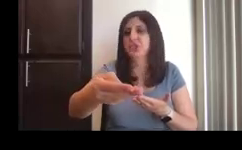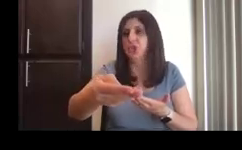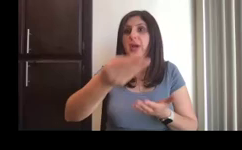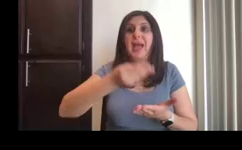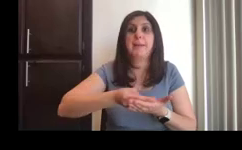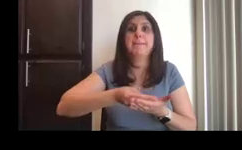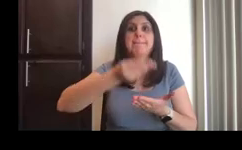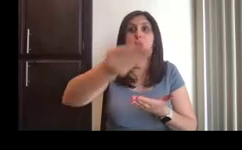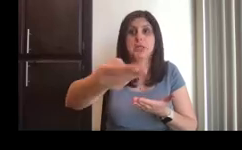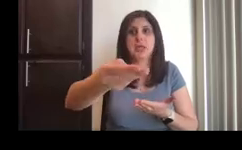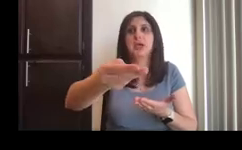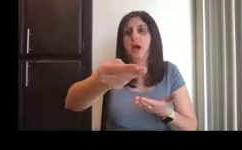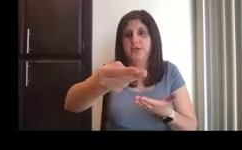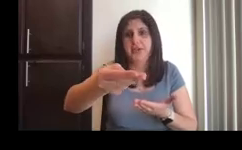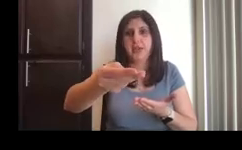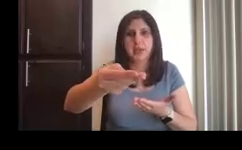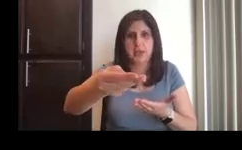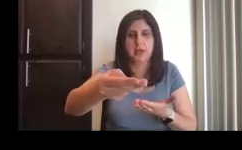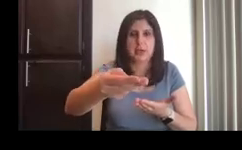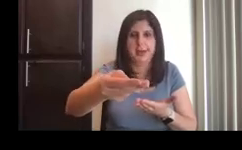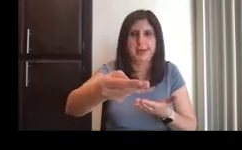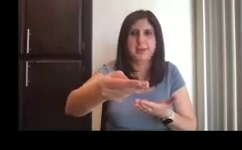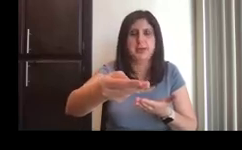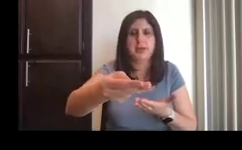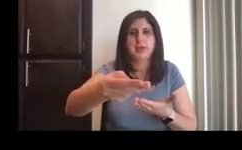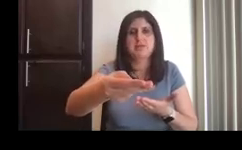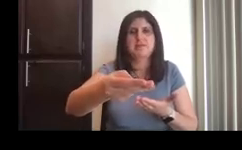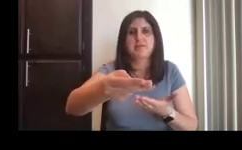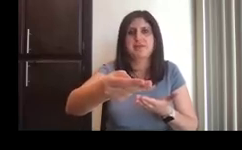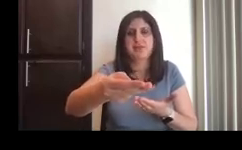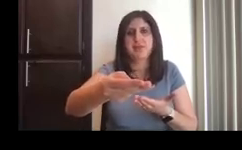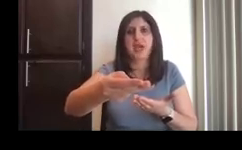I bought a soda. I bought a coffee. Okay.